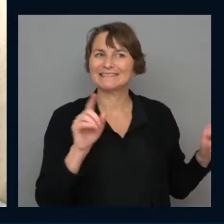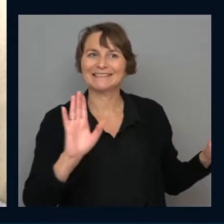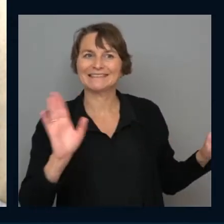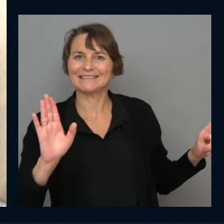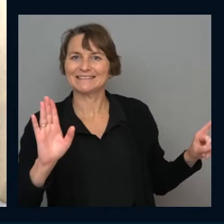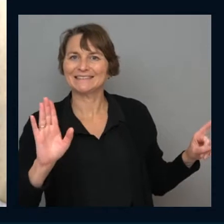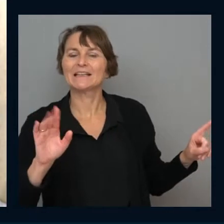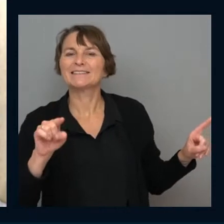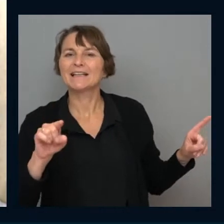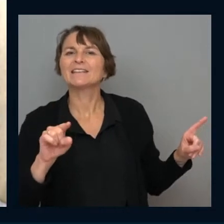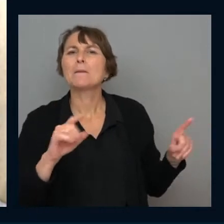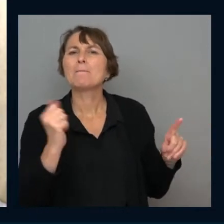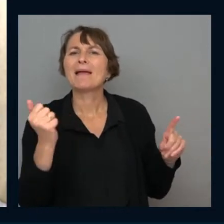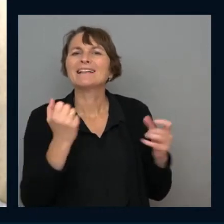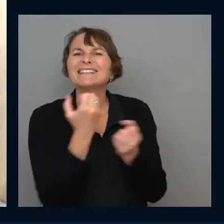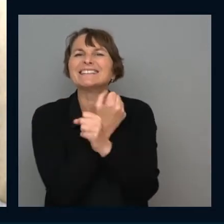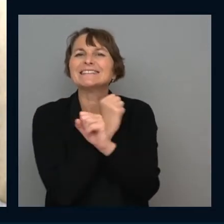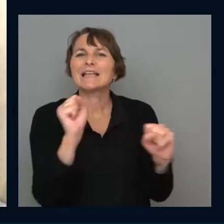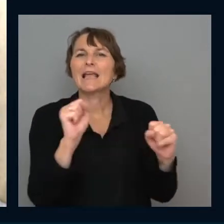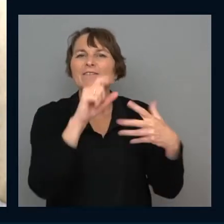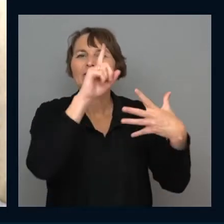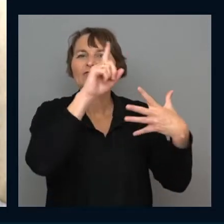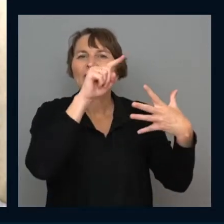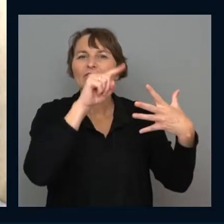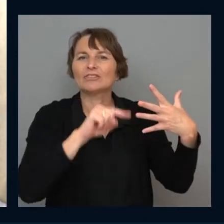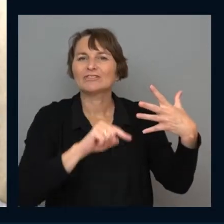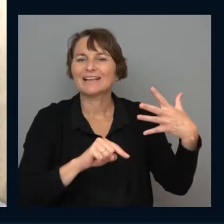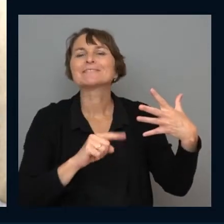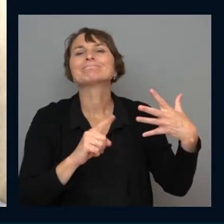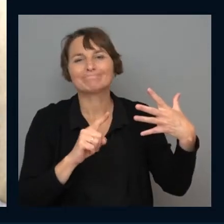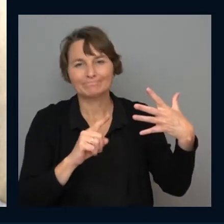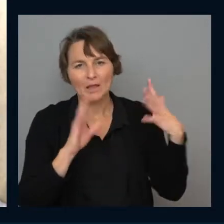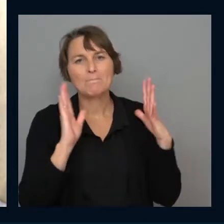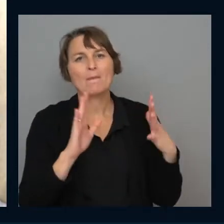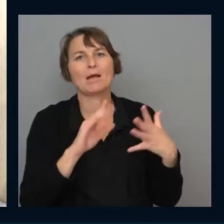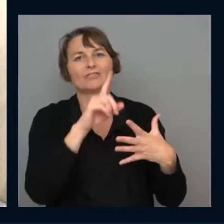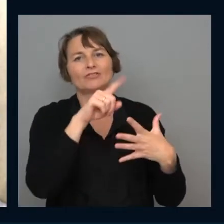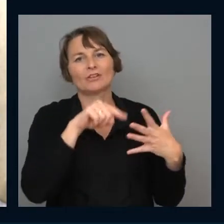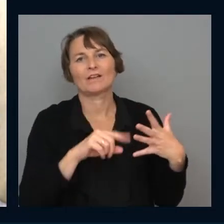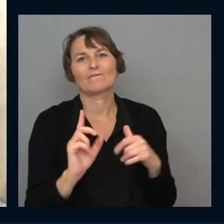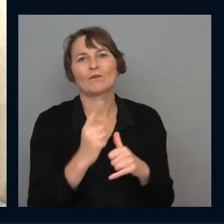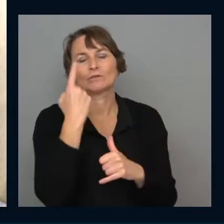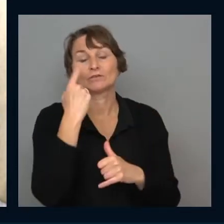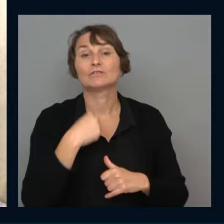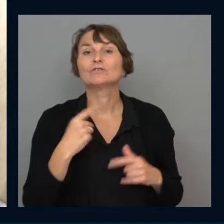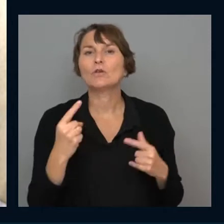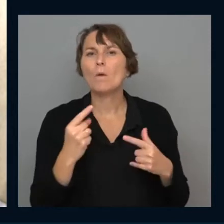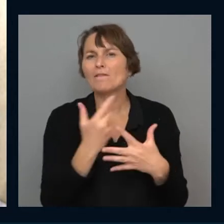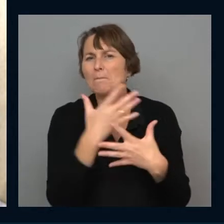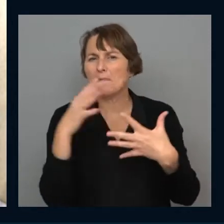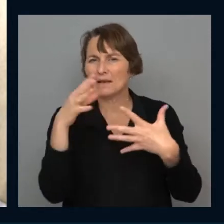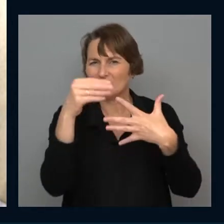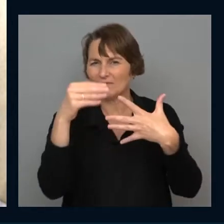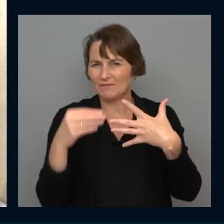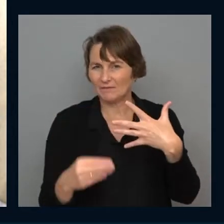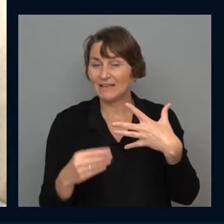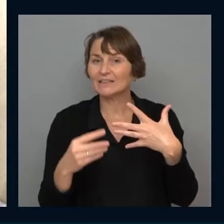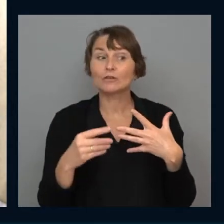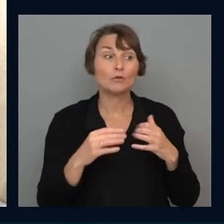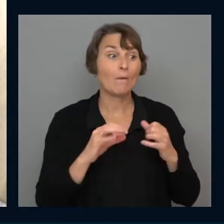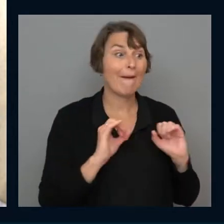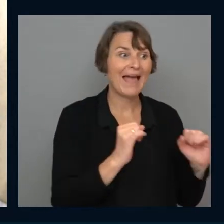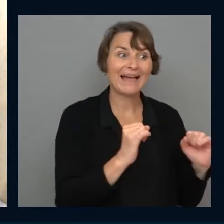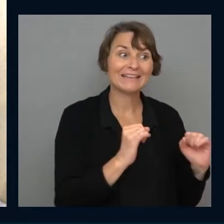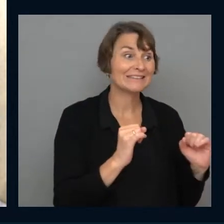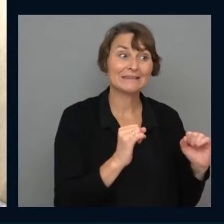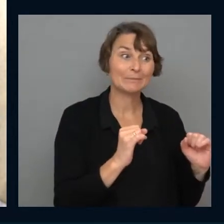security boxes that some of the security teams have. So we use a lot of the features that are above and beyond what actions do, but when and where possible, we